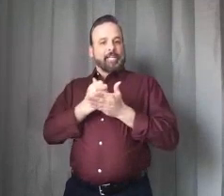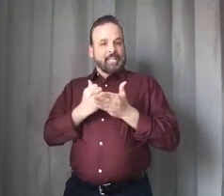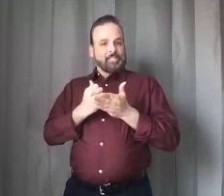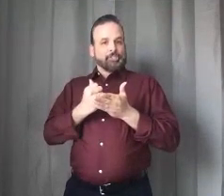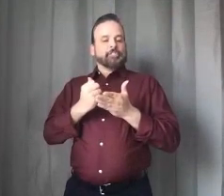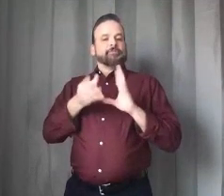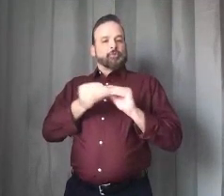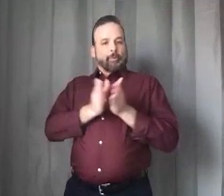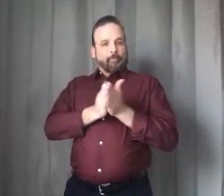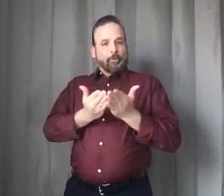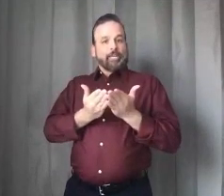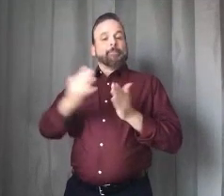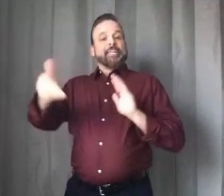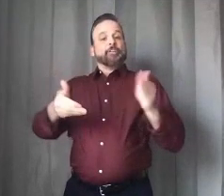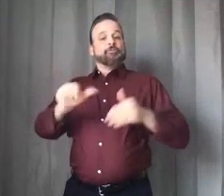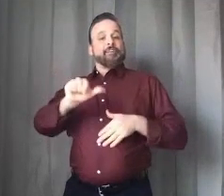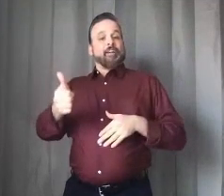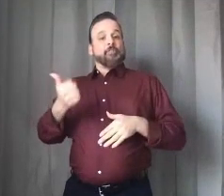contributors.